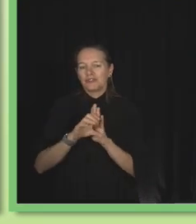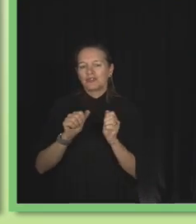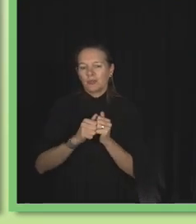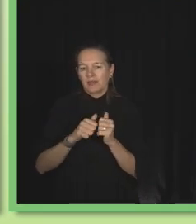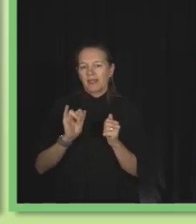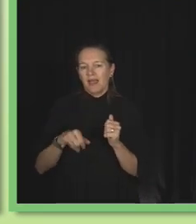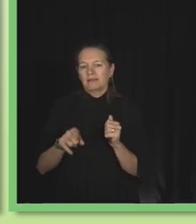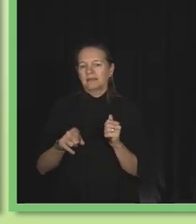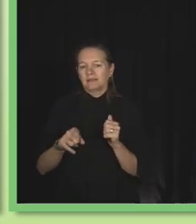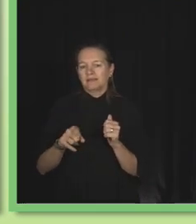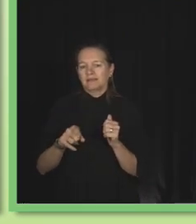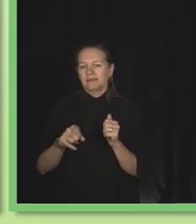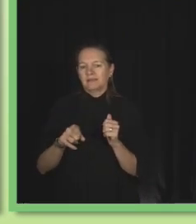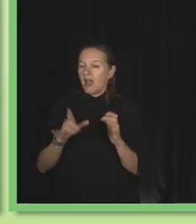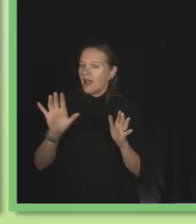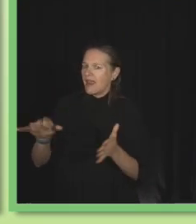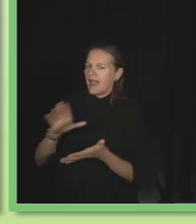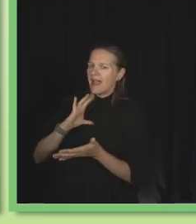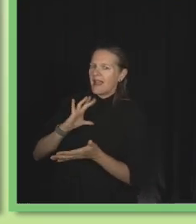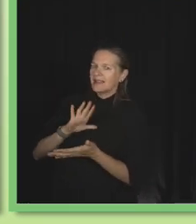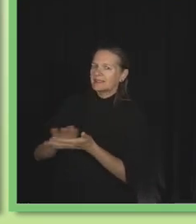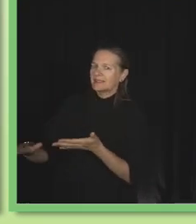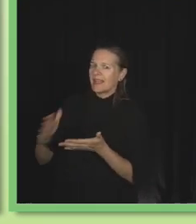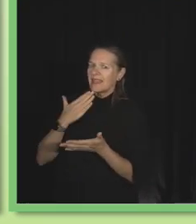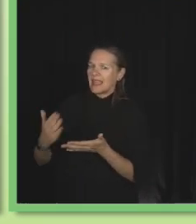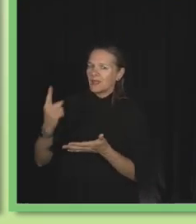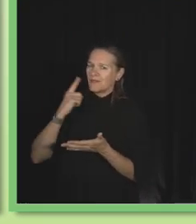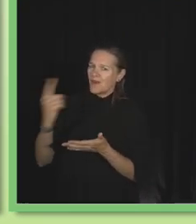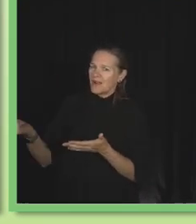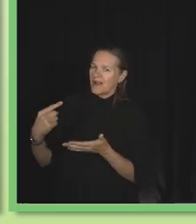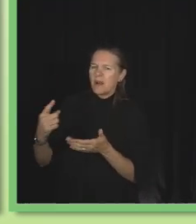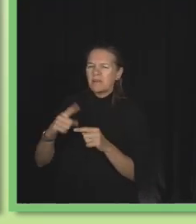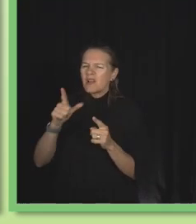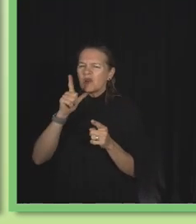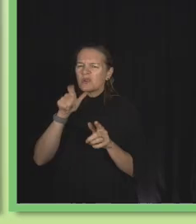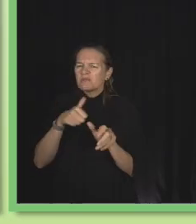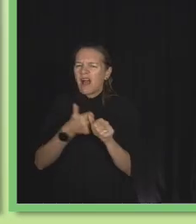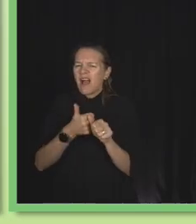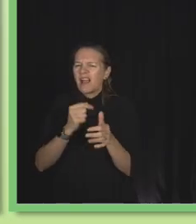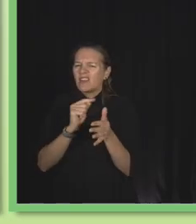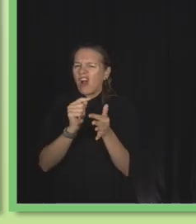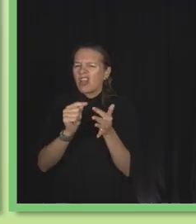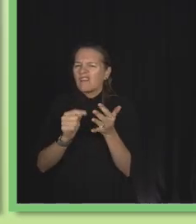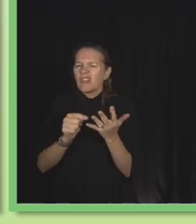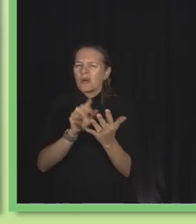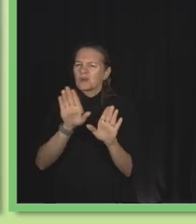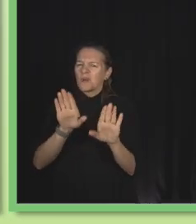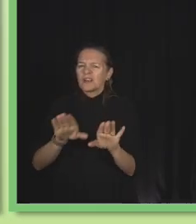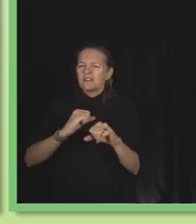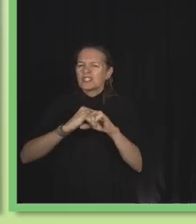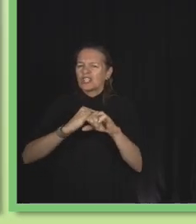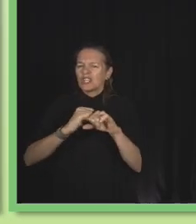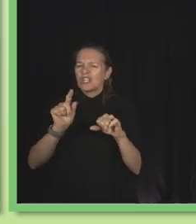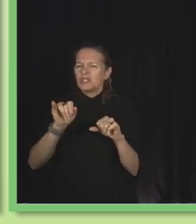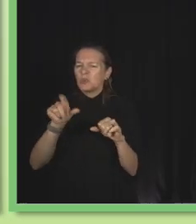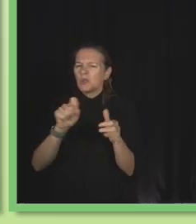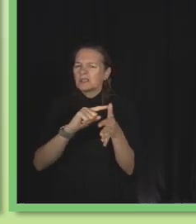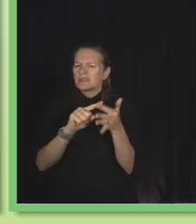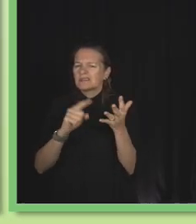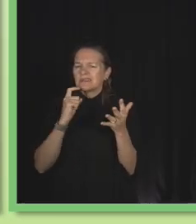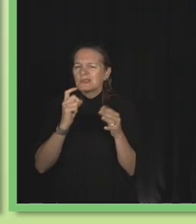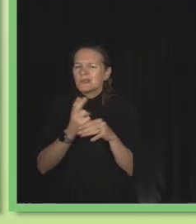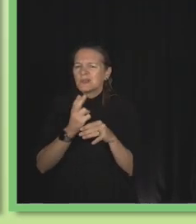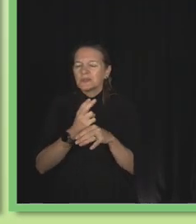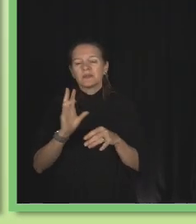Nice. It's in. Thanks so much for stepping in, but who is behind all of these wonderful security tools?